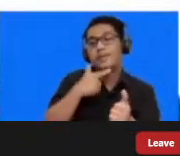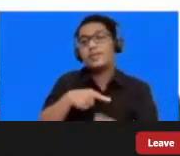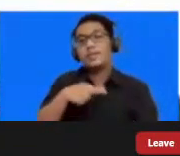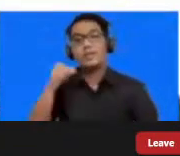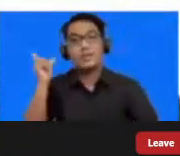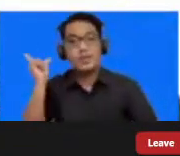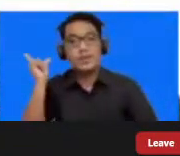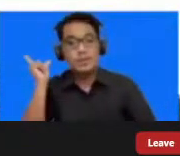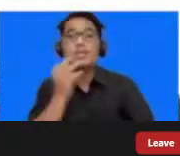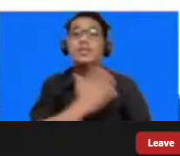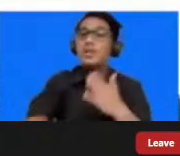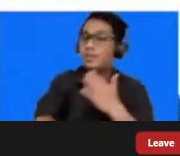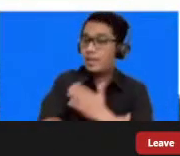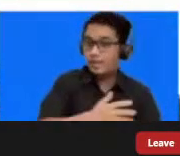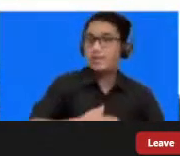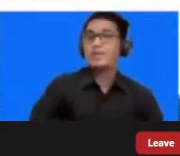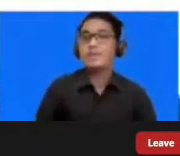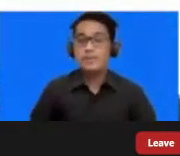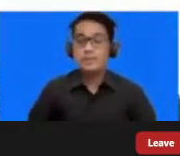also older person. So